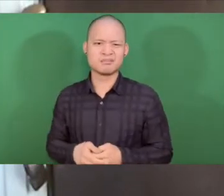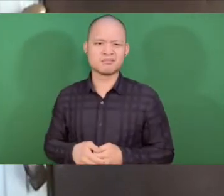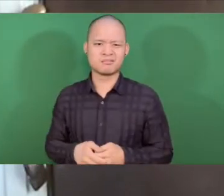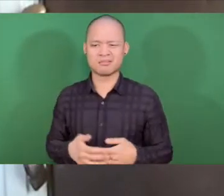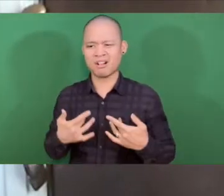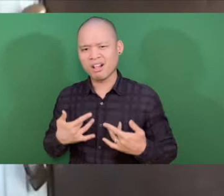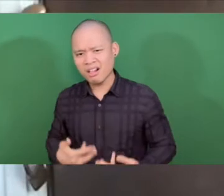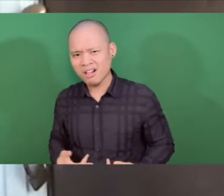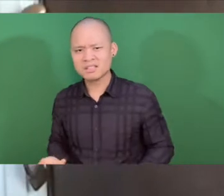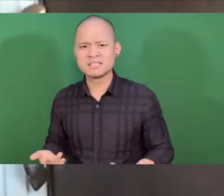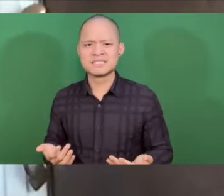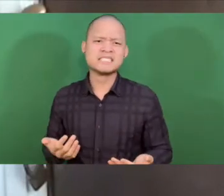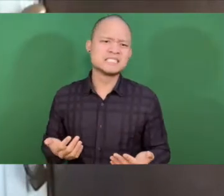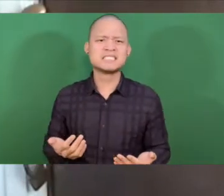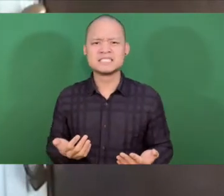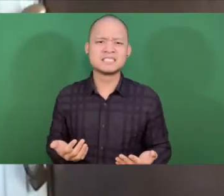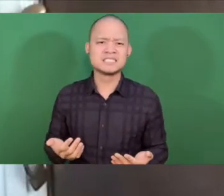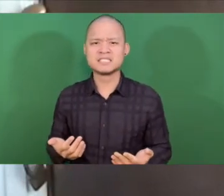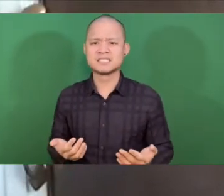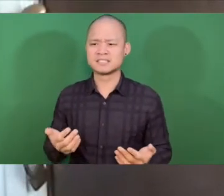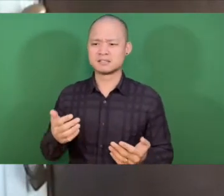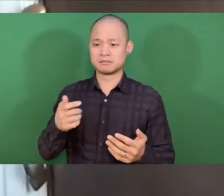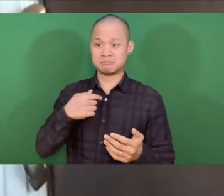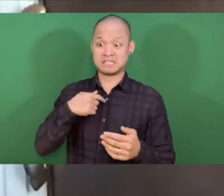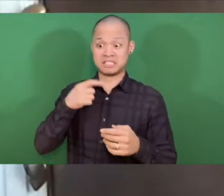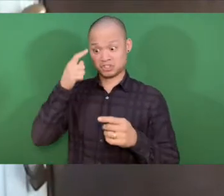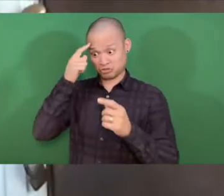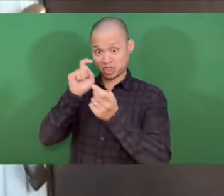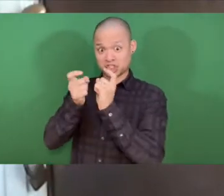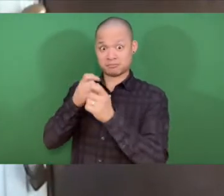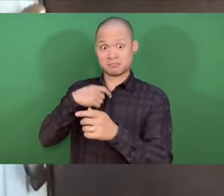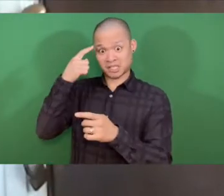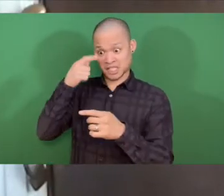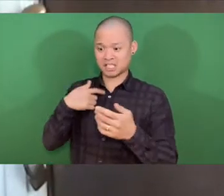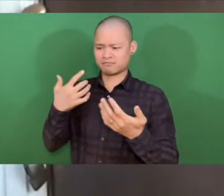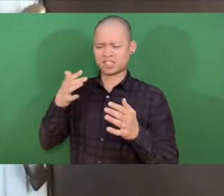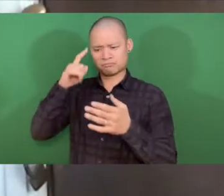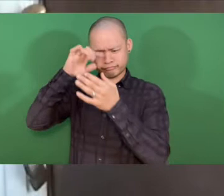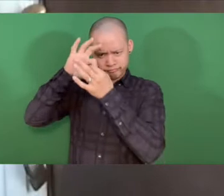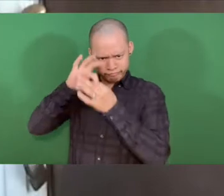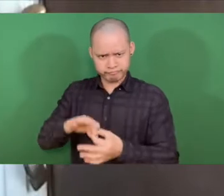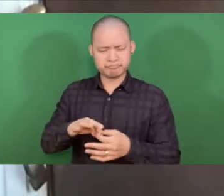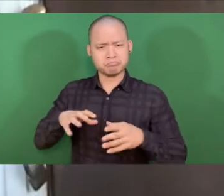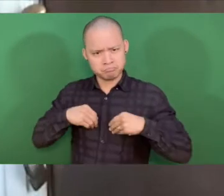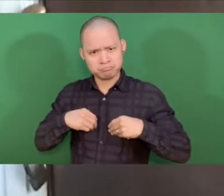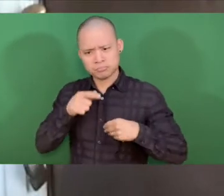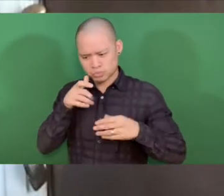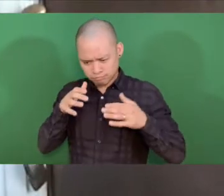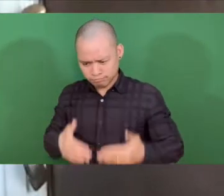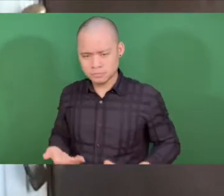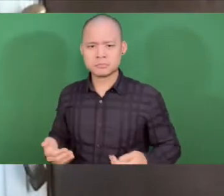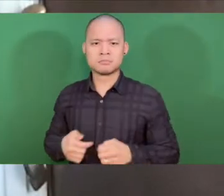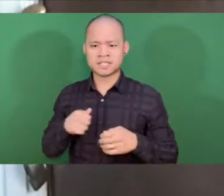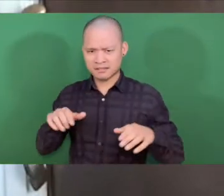shame or despair. And once I can build it into my idea of who I am and how I am,